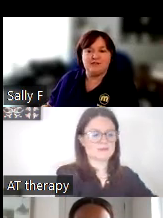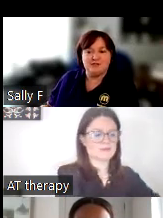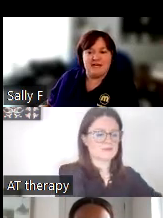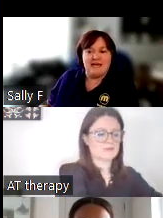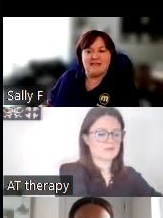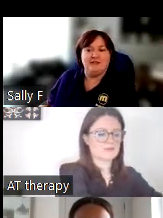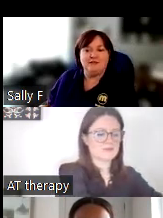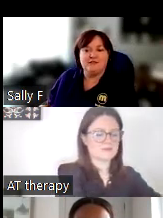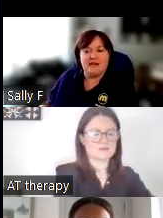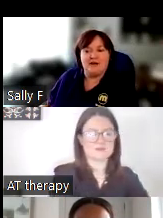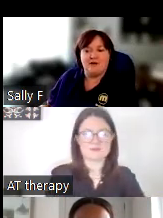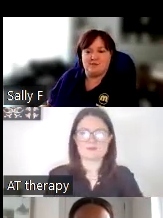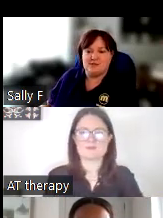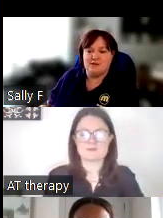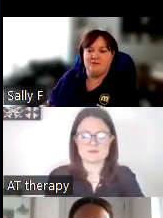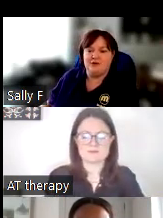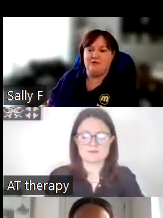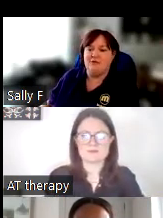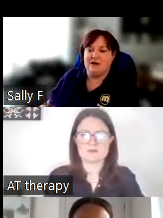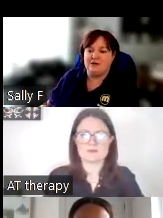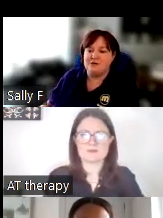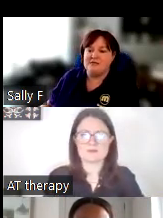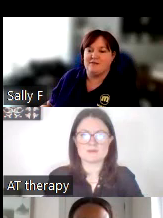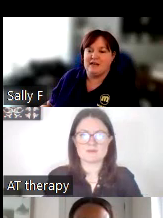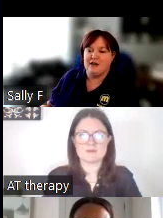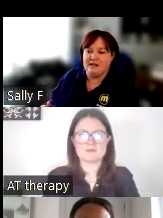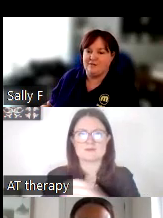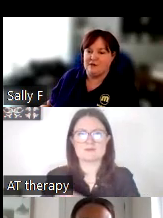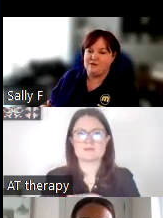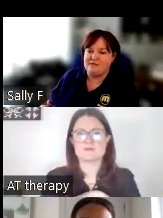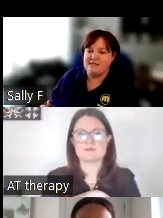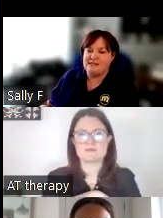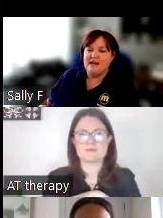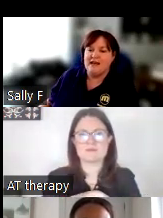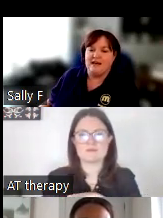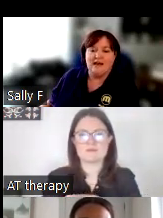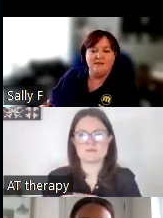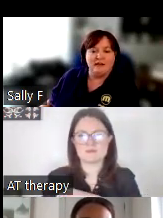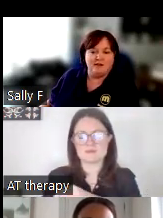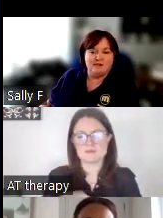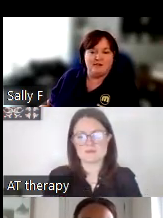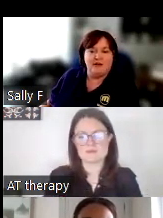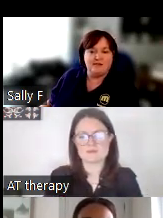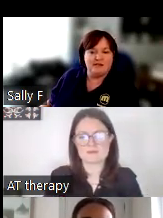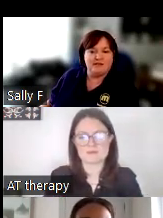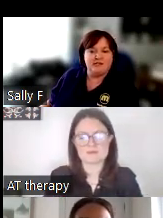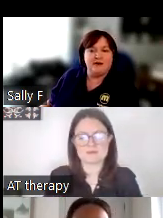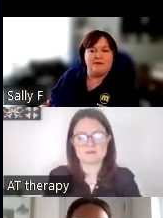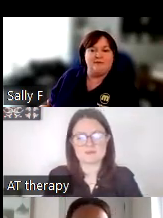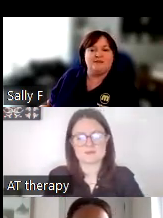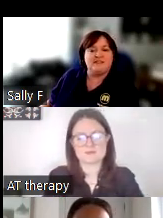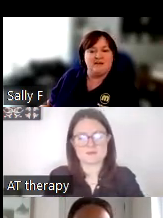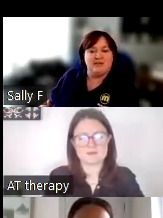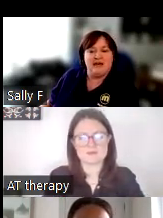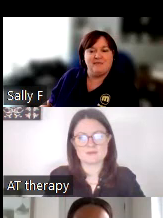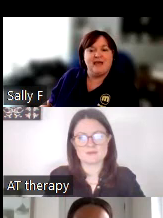did a study at a long-stay hospital for a group of adults with severe learning difficulties and hearing loss, alongside two other